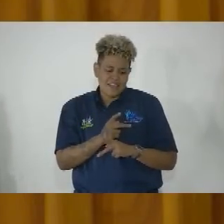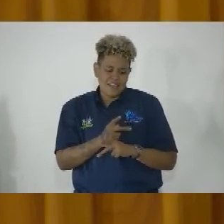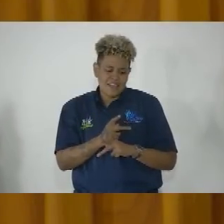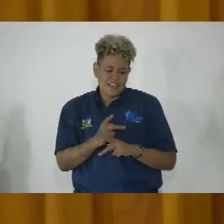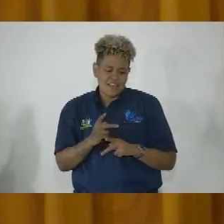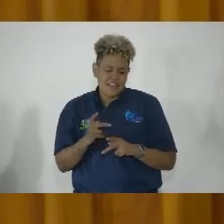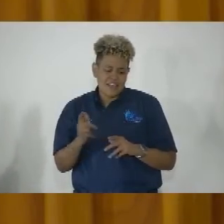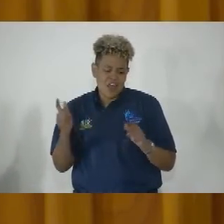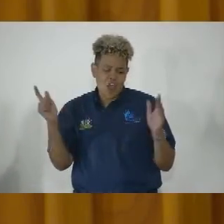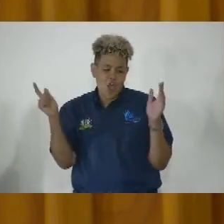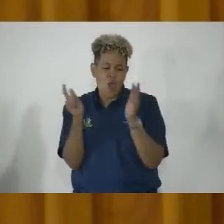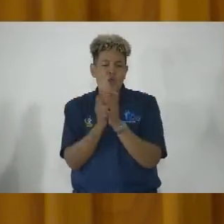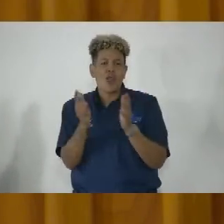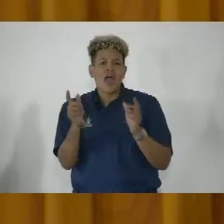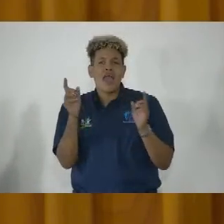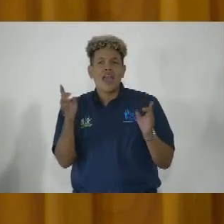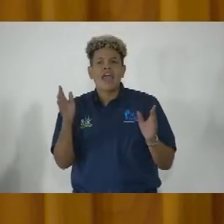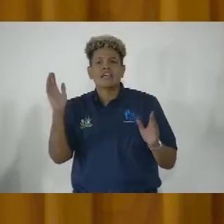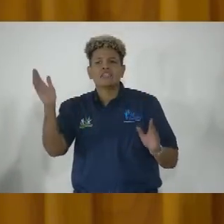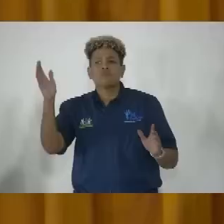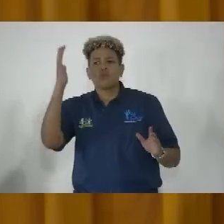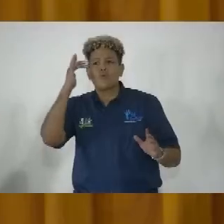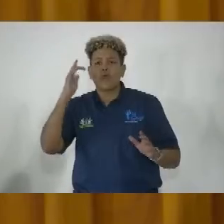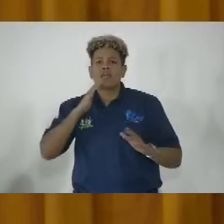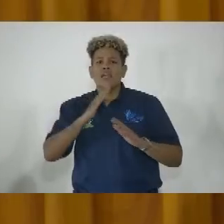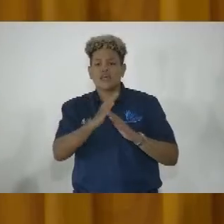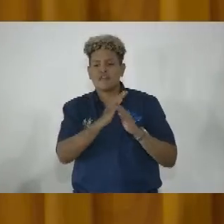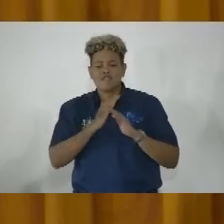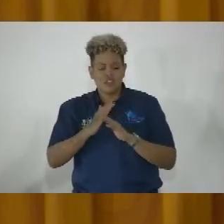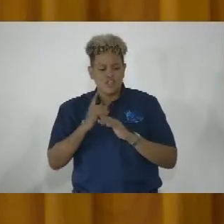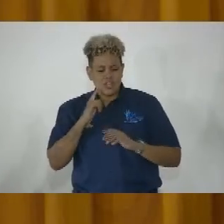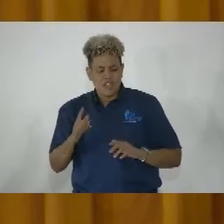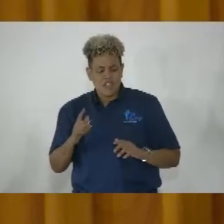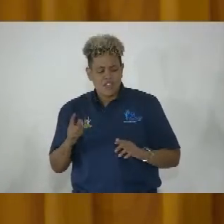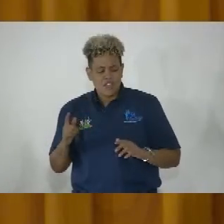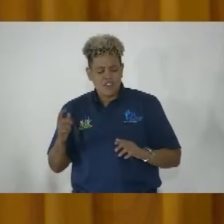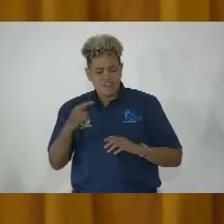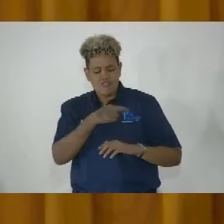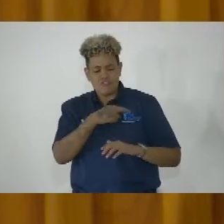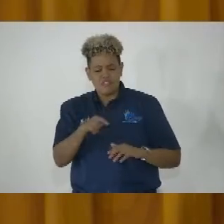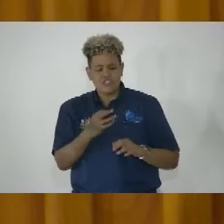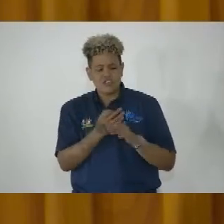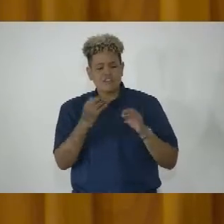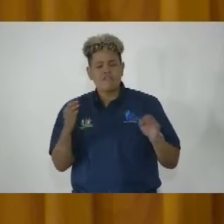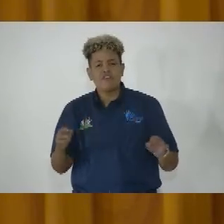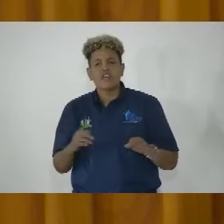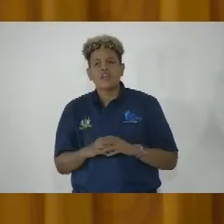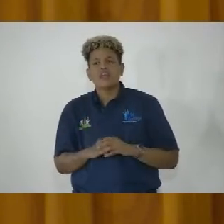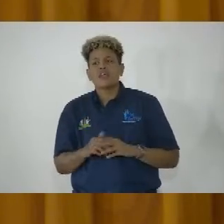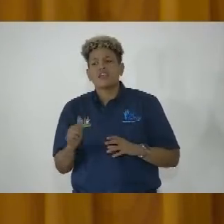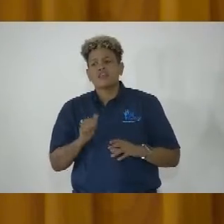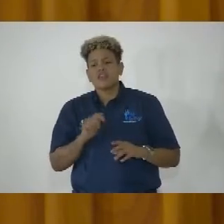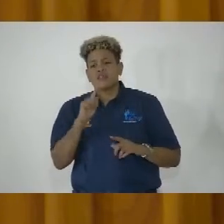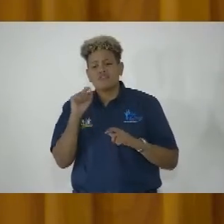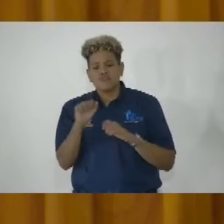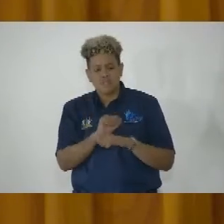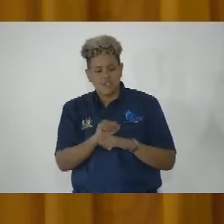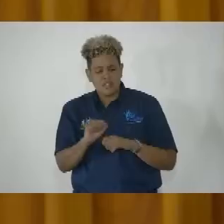outlawing hate speech because it may infringe on religious freedom. And I am